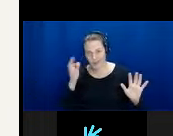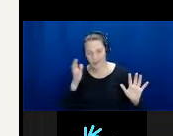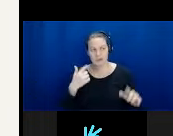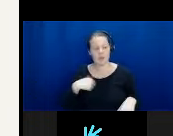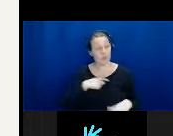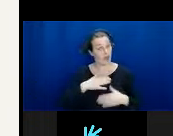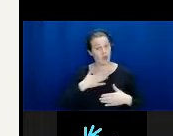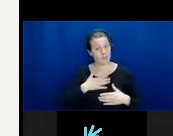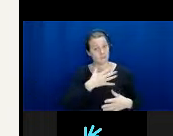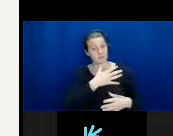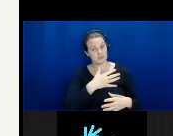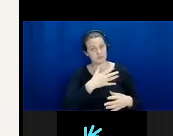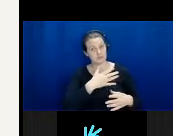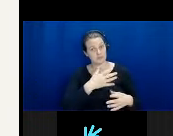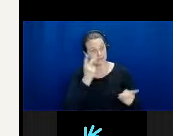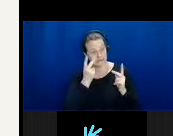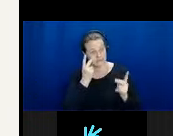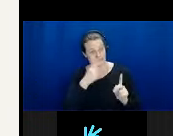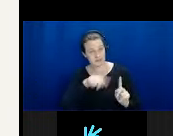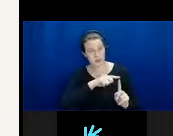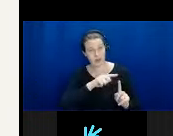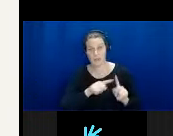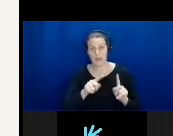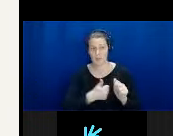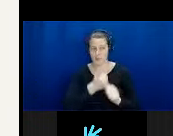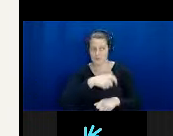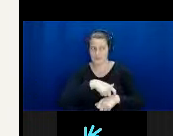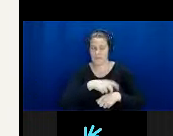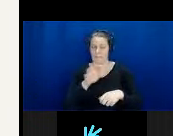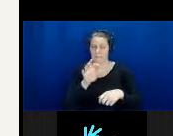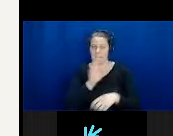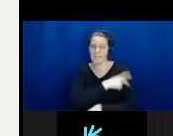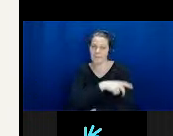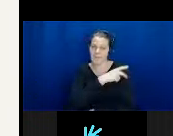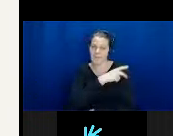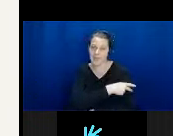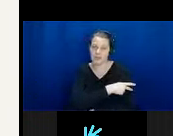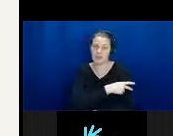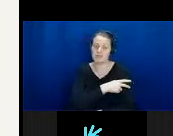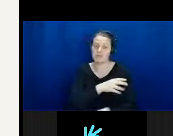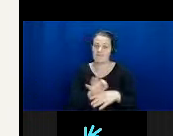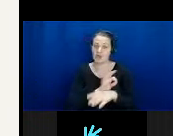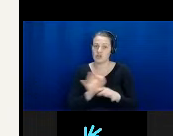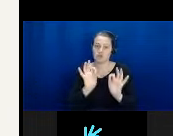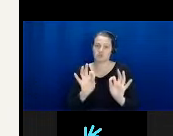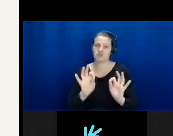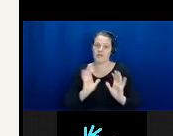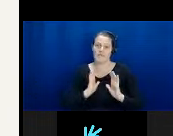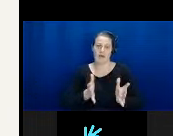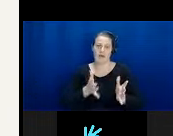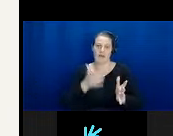them, but oftentimes these patients are functioning just fine because their better seeing eye is what's going to be carrying them